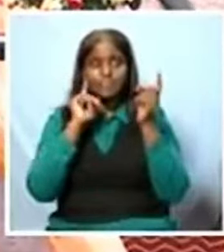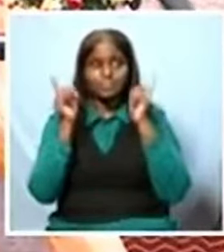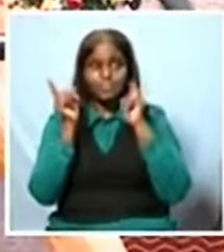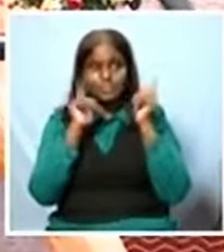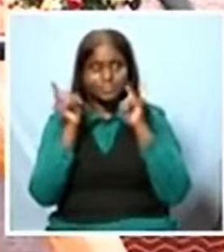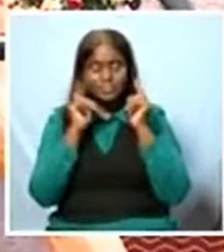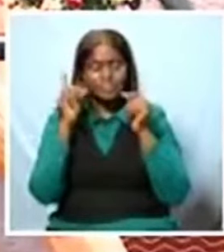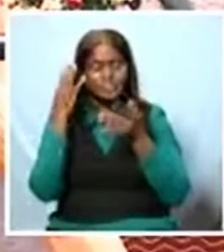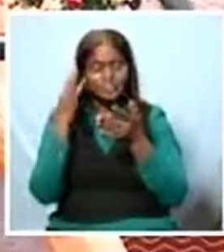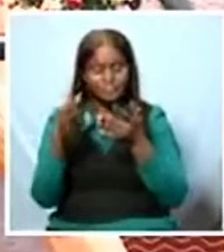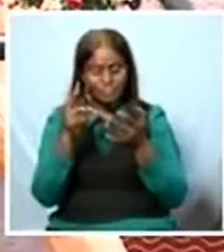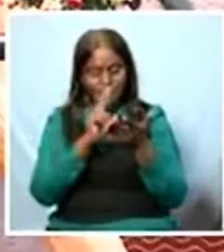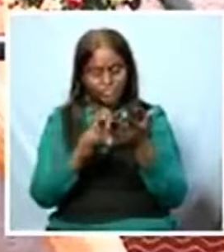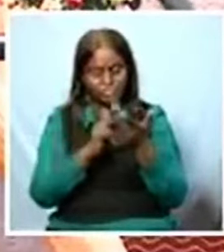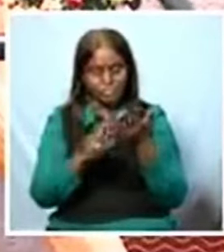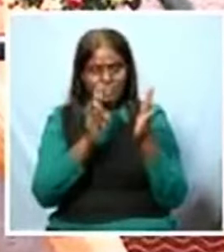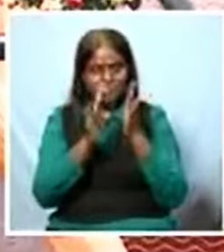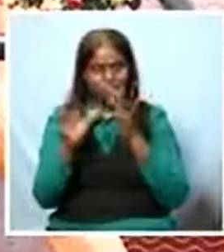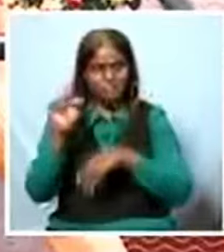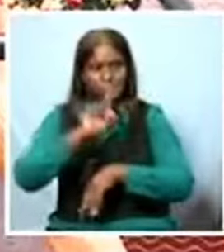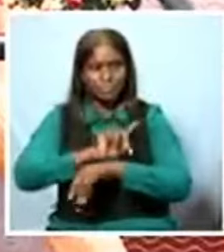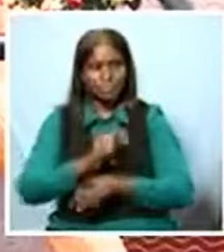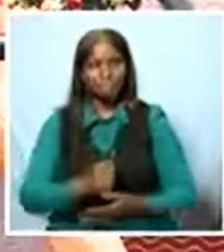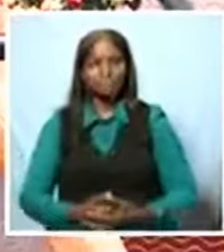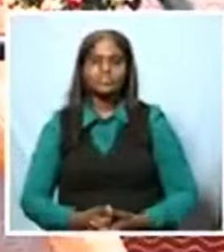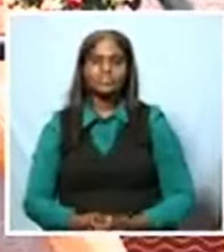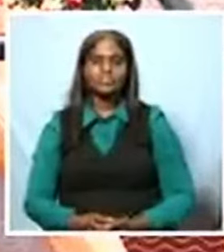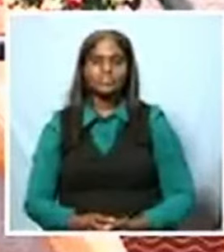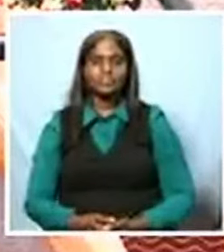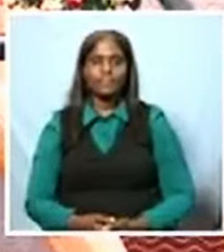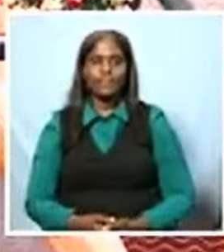Order. The clerk will now read the order of the day.